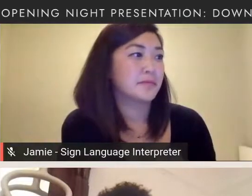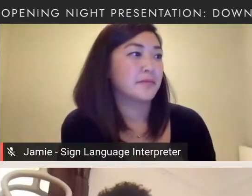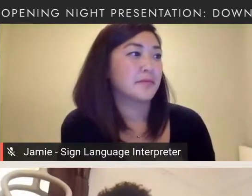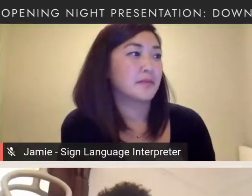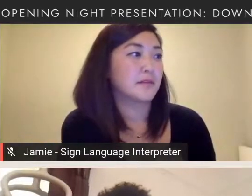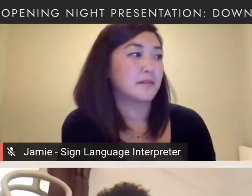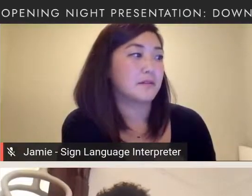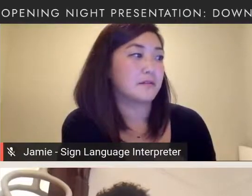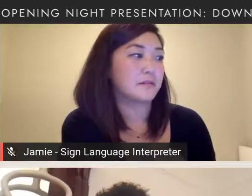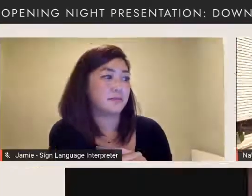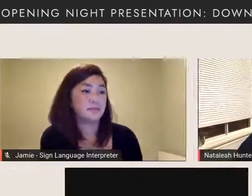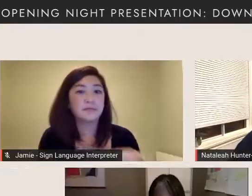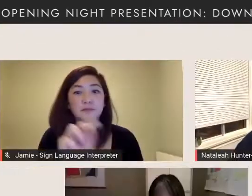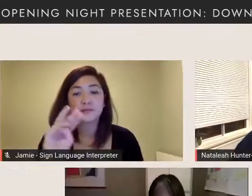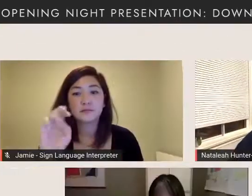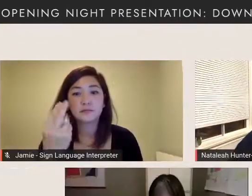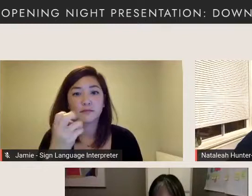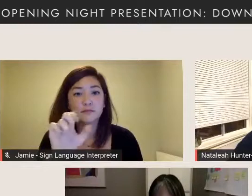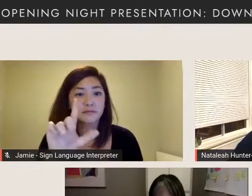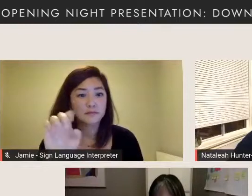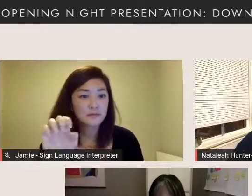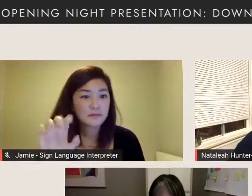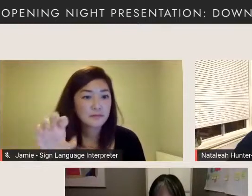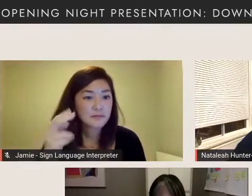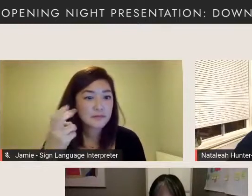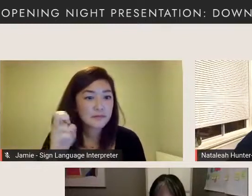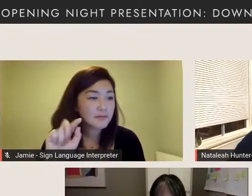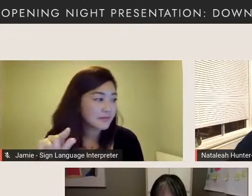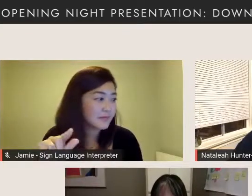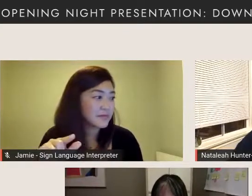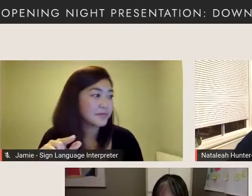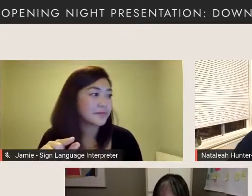Chang is a Brooklyn-based editor of documentary features,